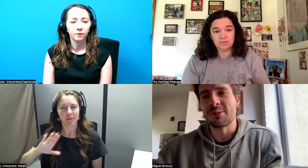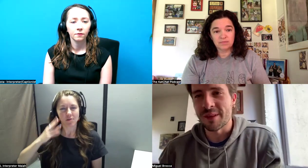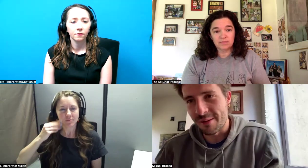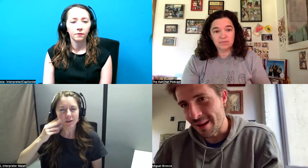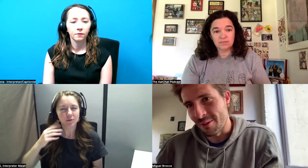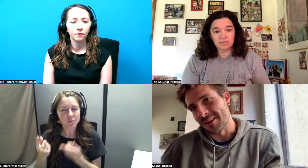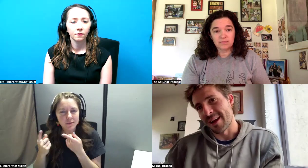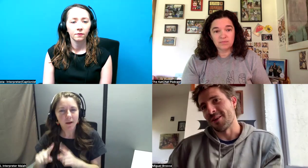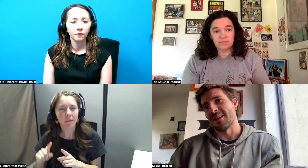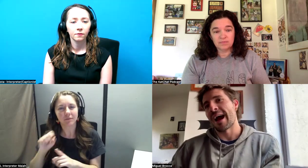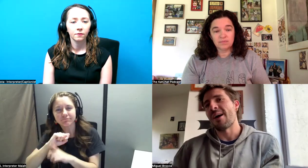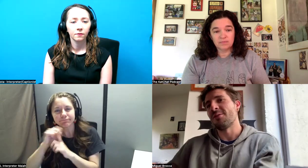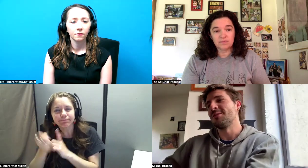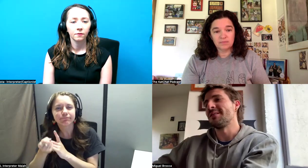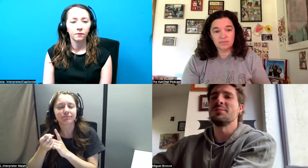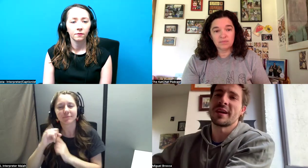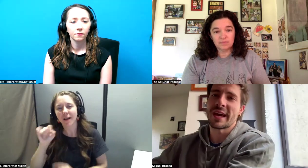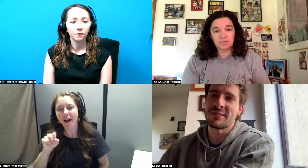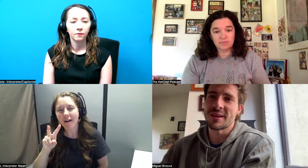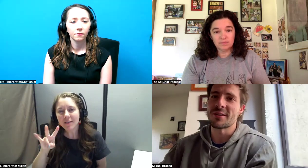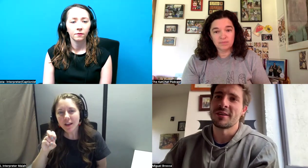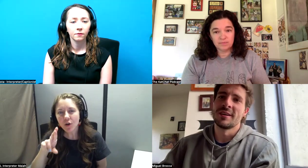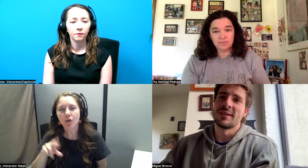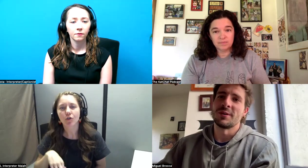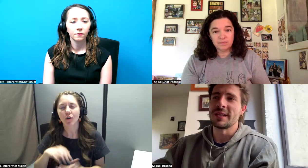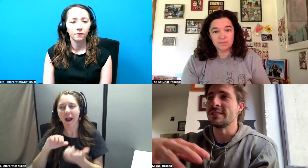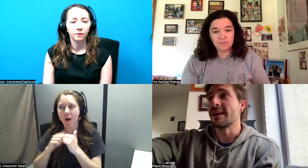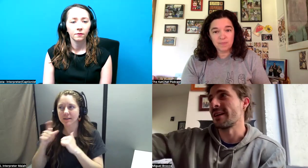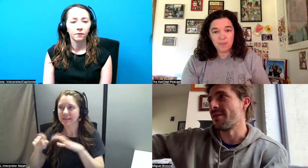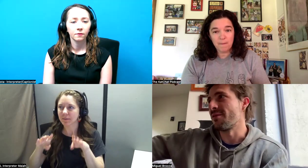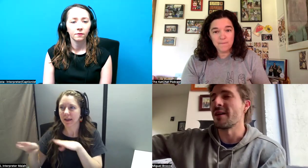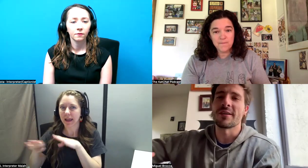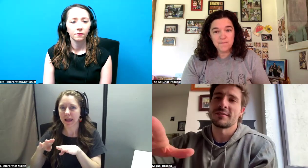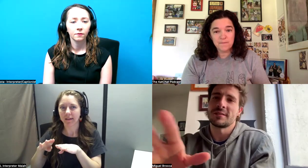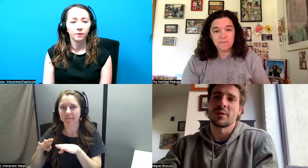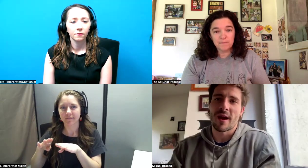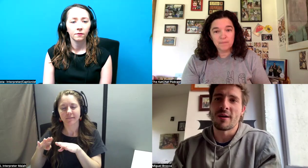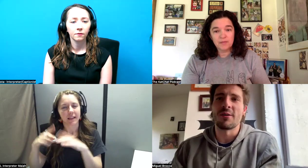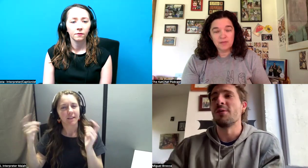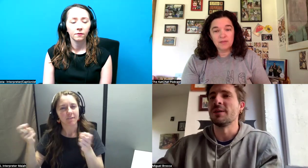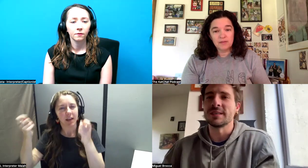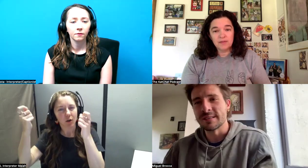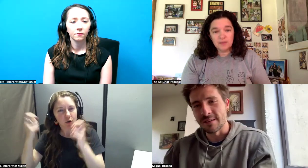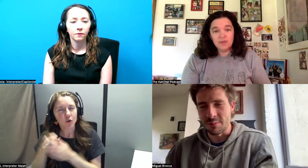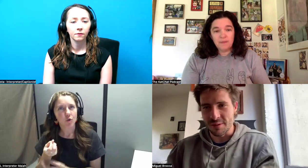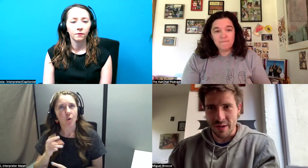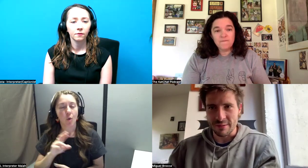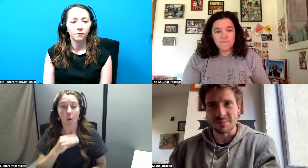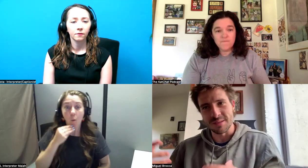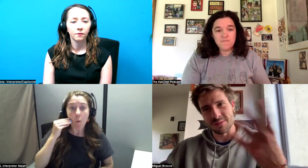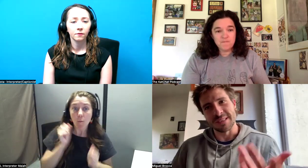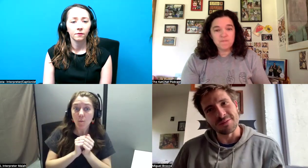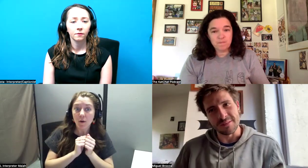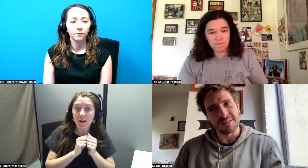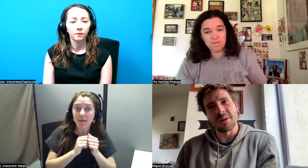what's going on with Javier right now, and how does he behave here when he's like at the fair in Bilbao or when he's at home with his parents,